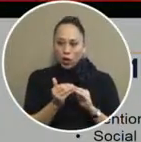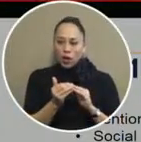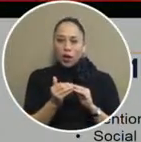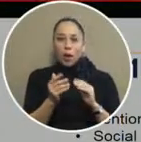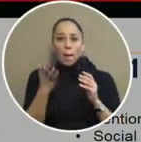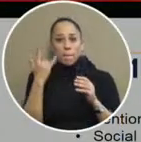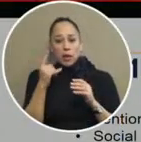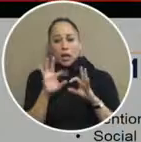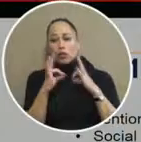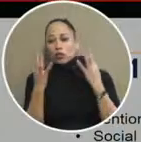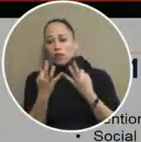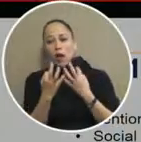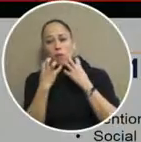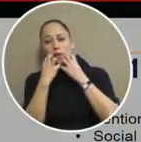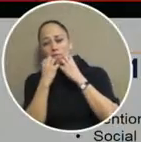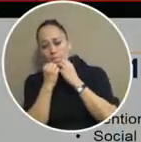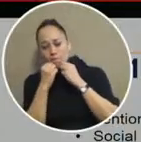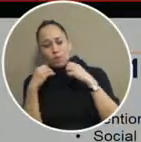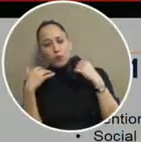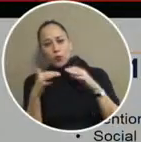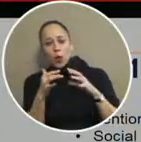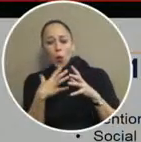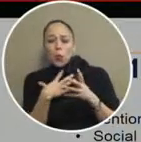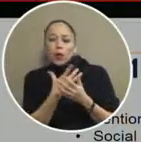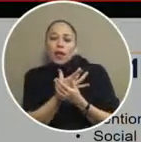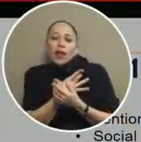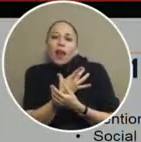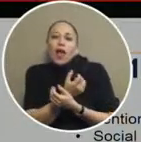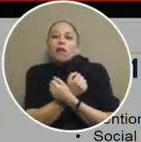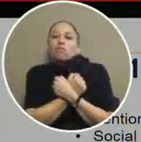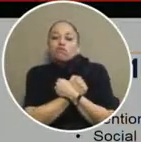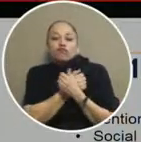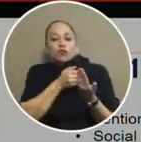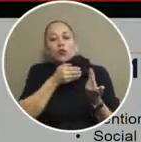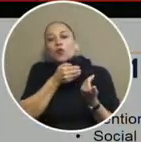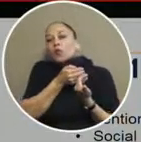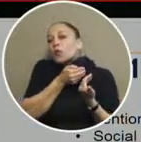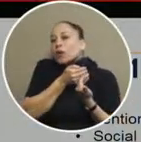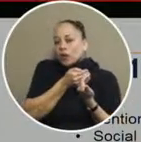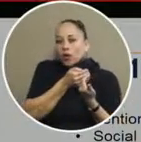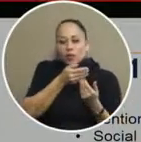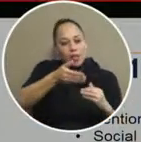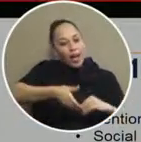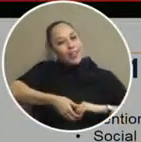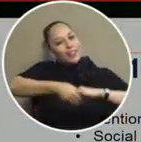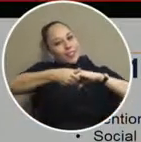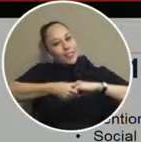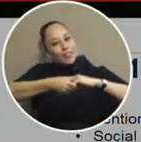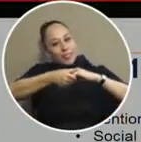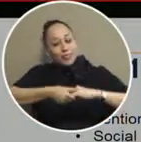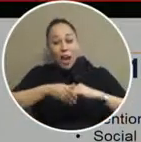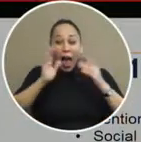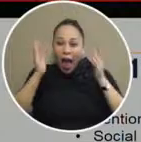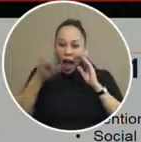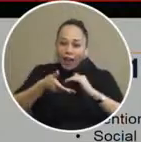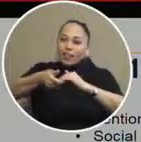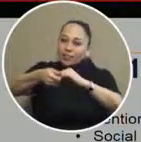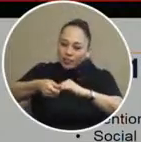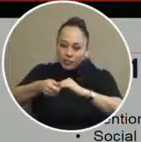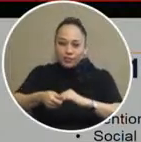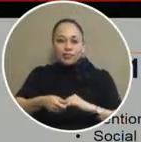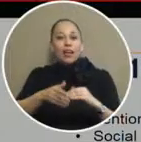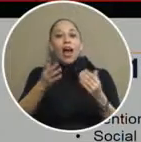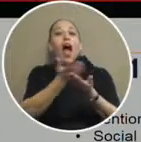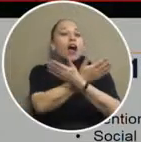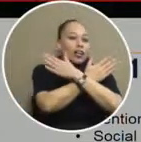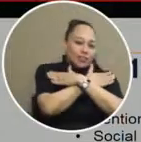family values, and we like to be close to each other. We used to do handshakes to greet people. We used to